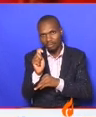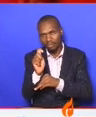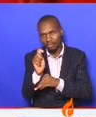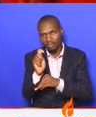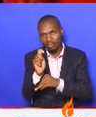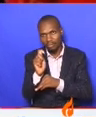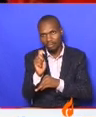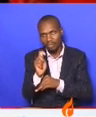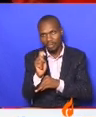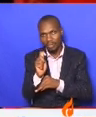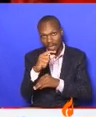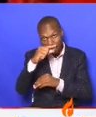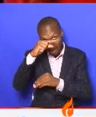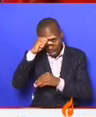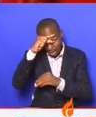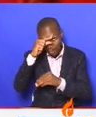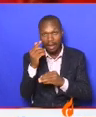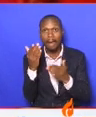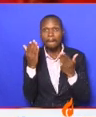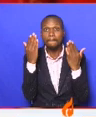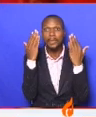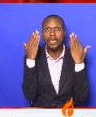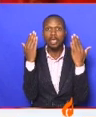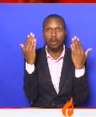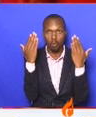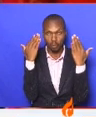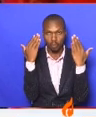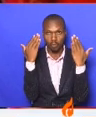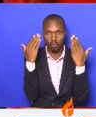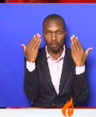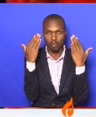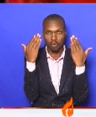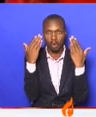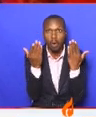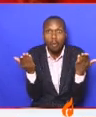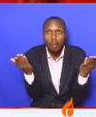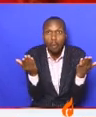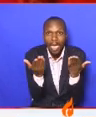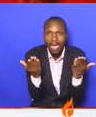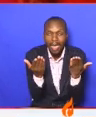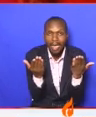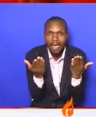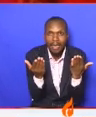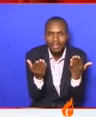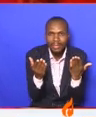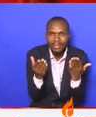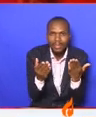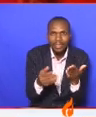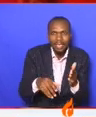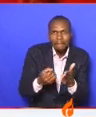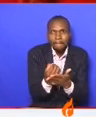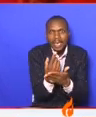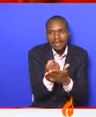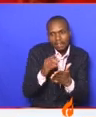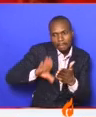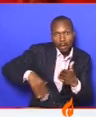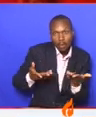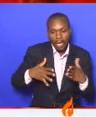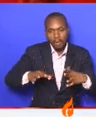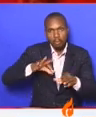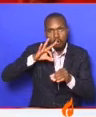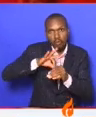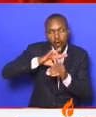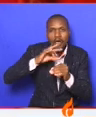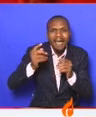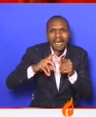Kawira case, the Governor Kawira case, where the last minute of voting is